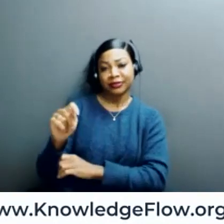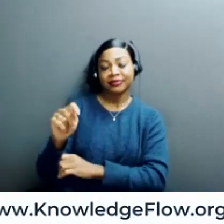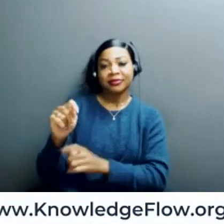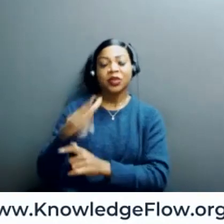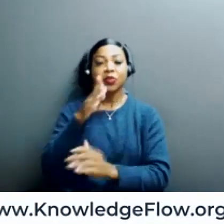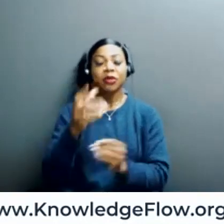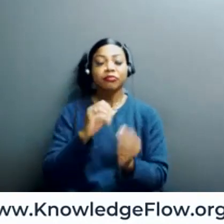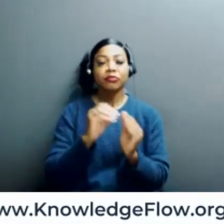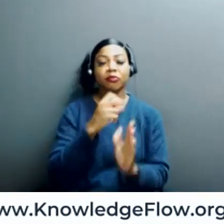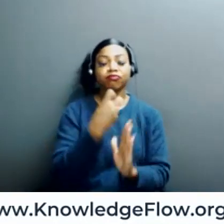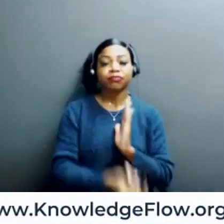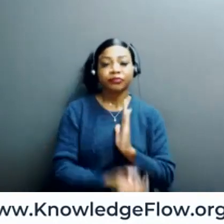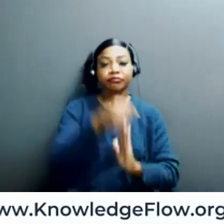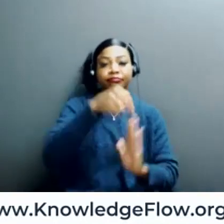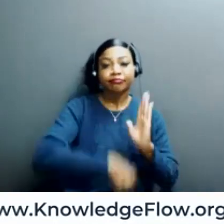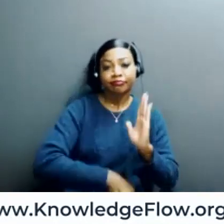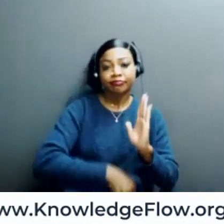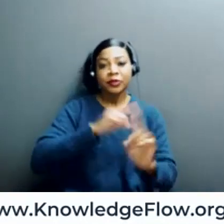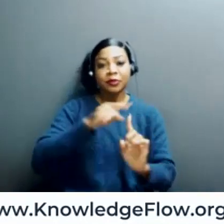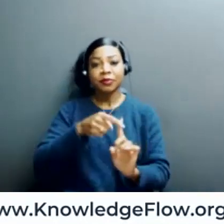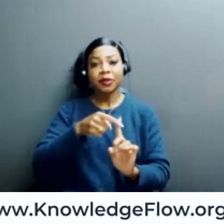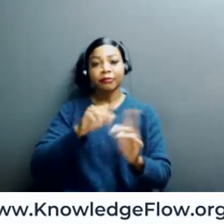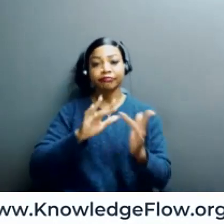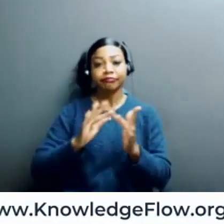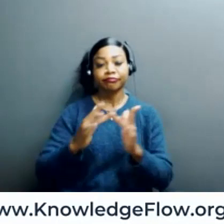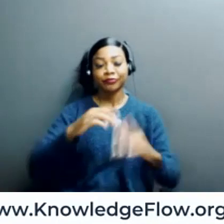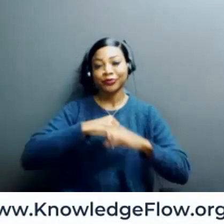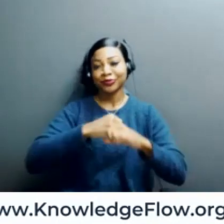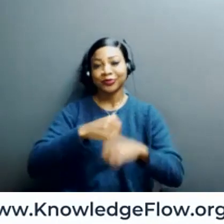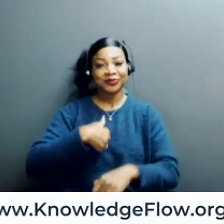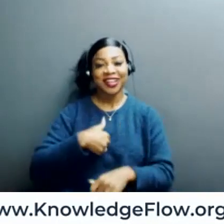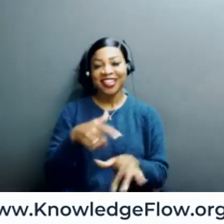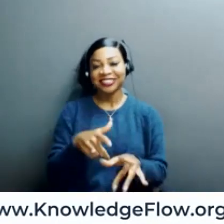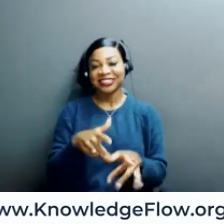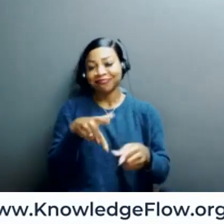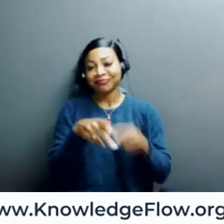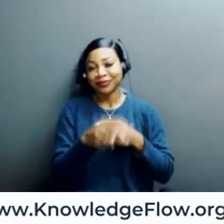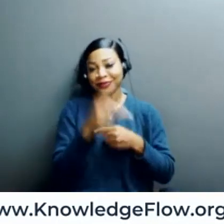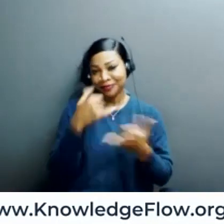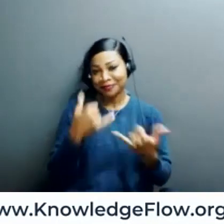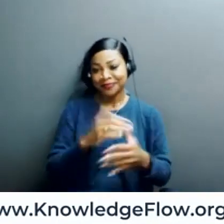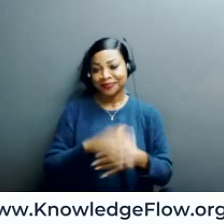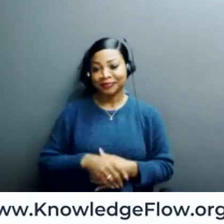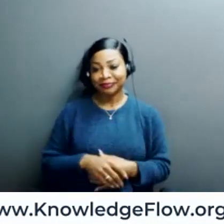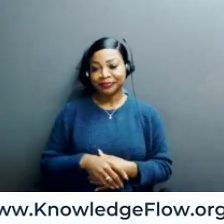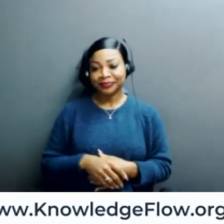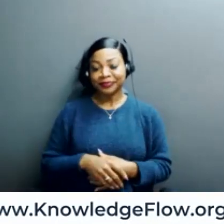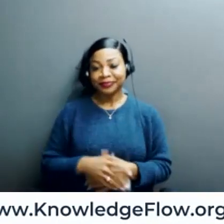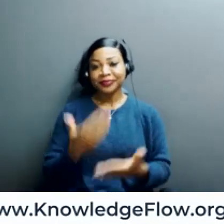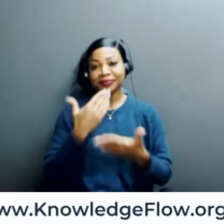some more of the specifics of of cyber security so I won't I won't uh I'll leave it at that for now thank you